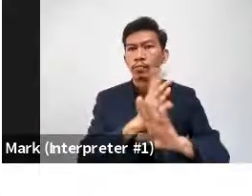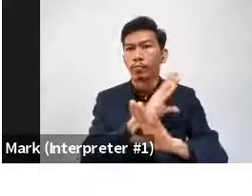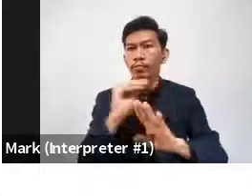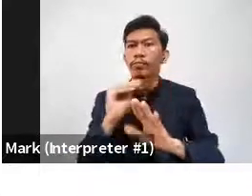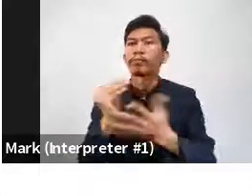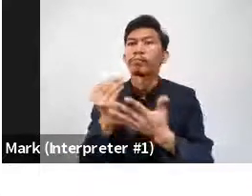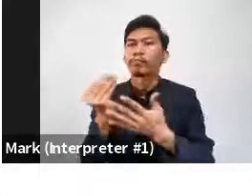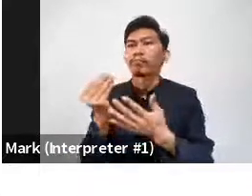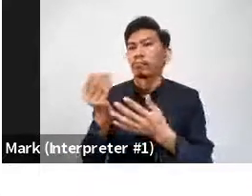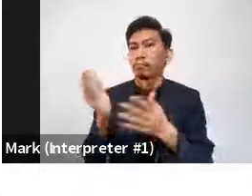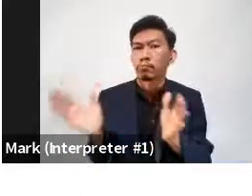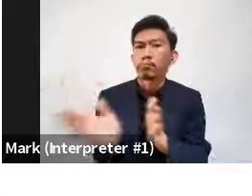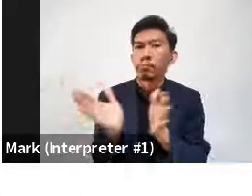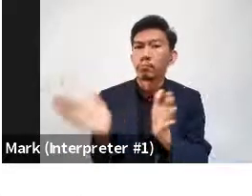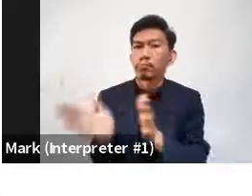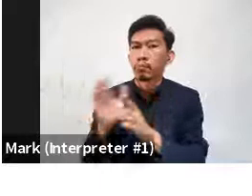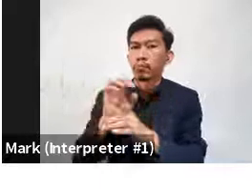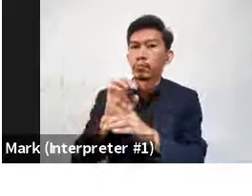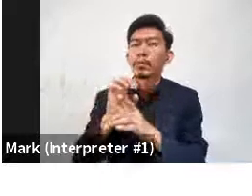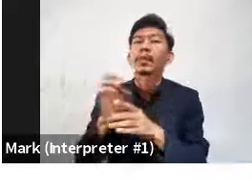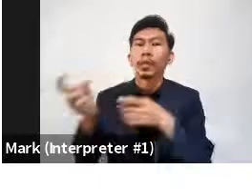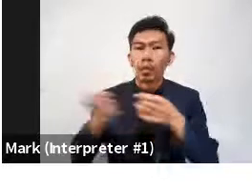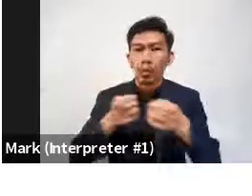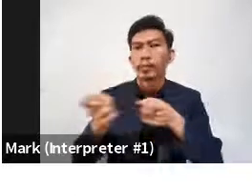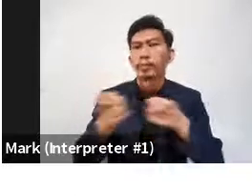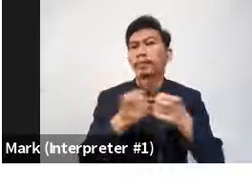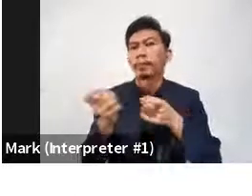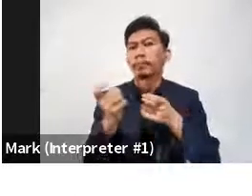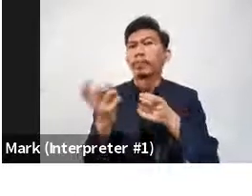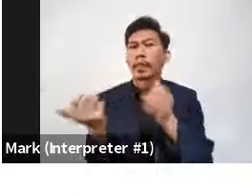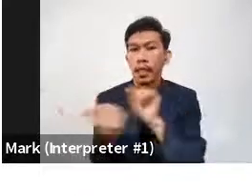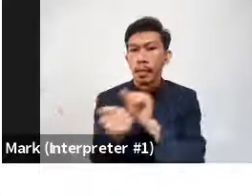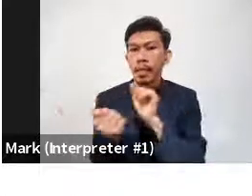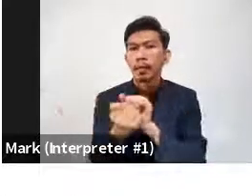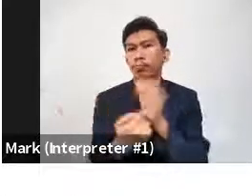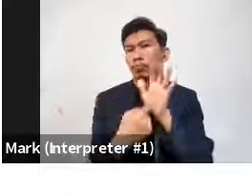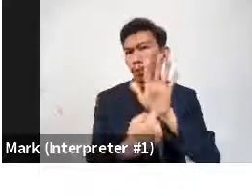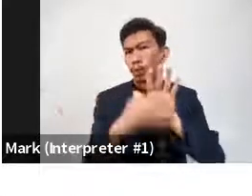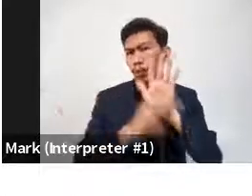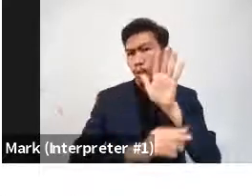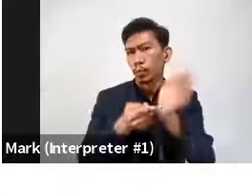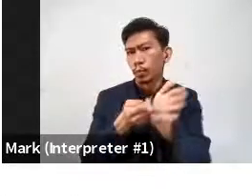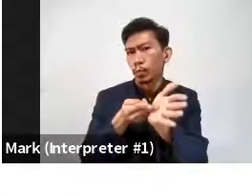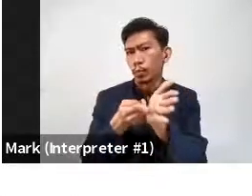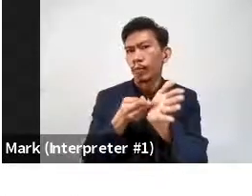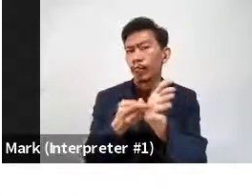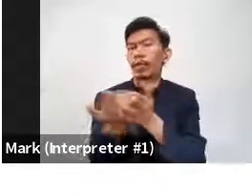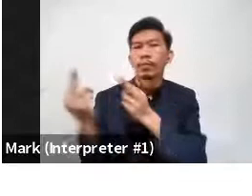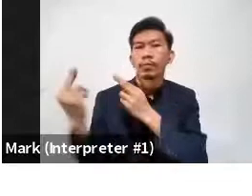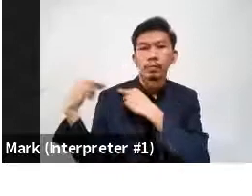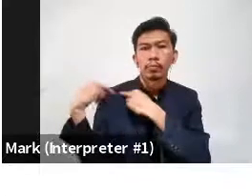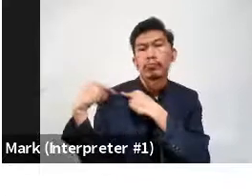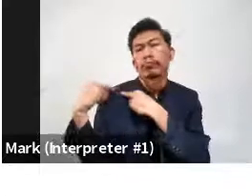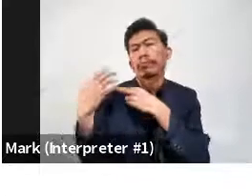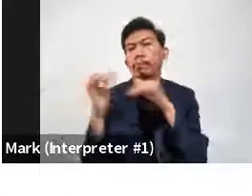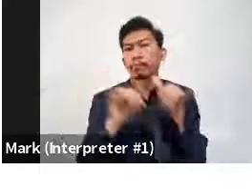environment coupled by transparency and accountability measures. I'd like to leave with